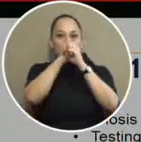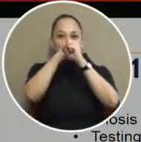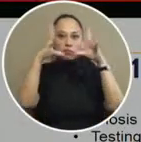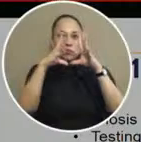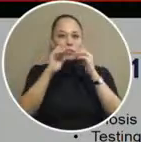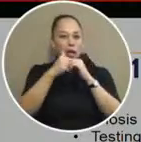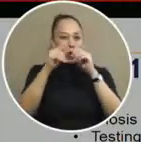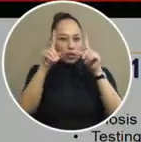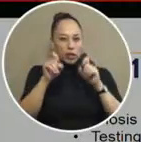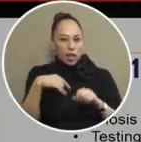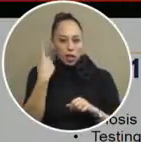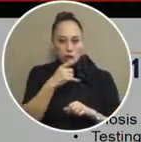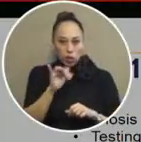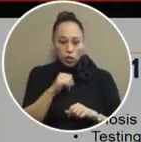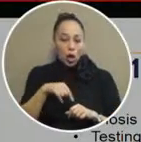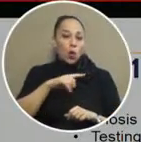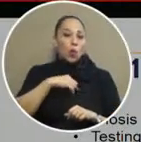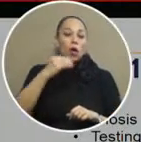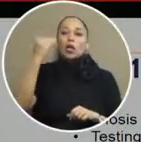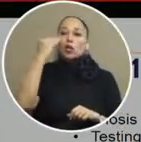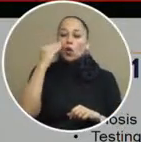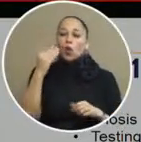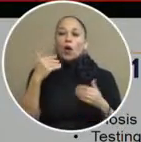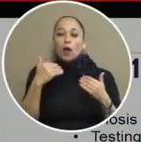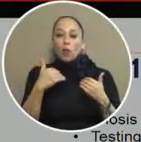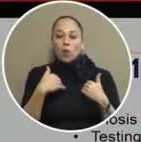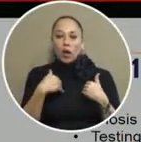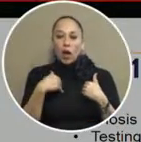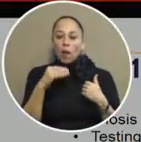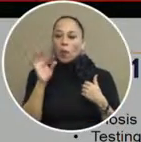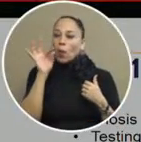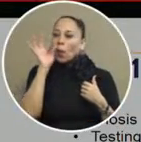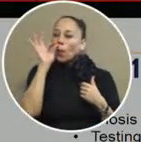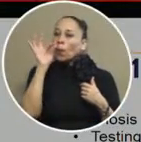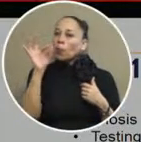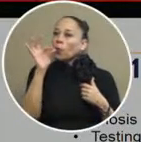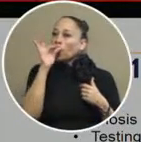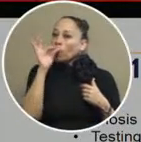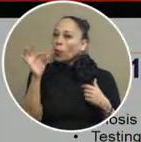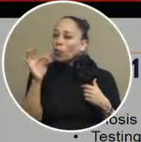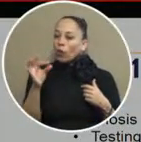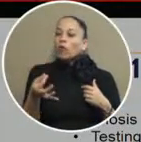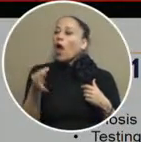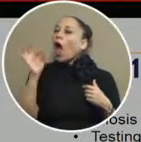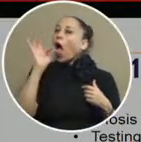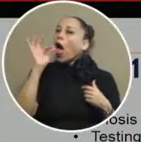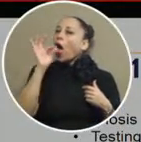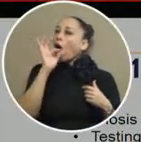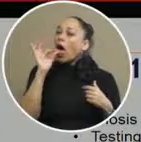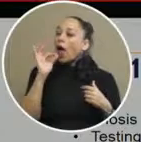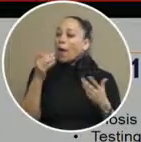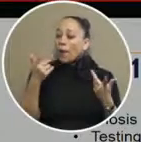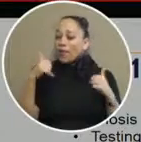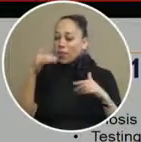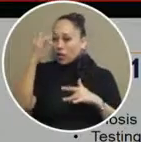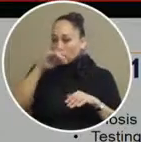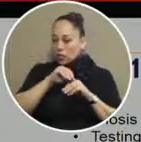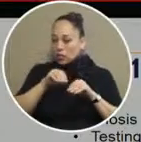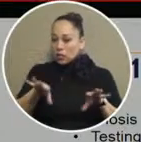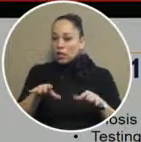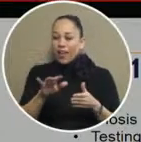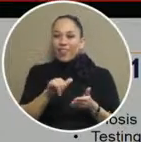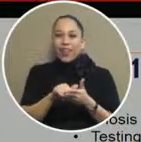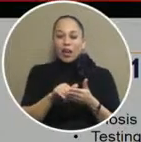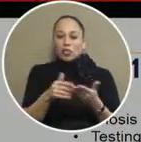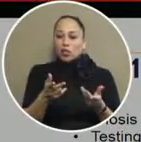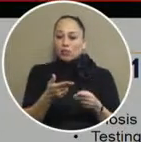the testing is, because we know that we have that swab, and at the beginning of this pandemic, those swabs were in